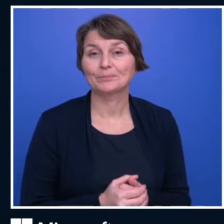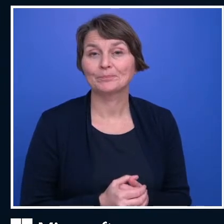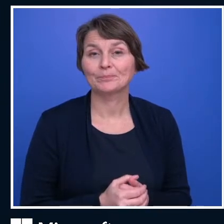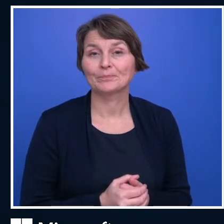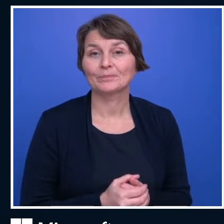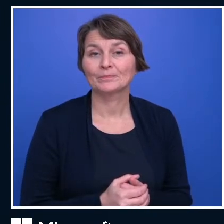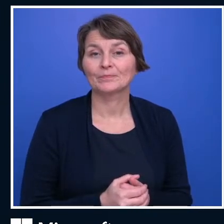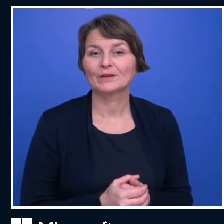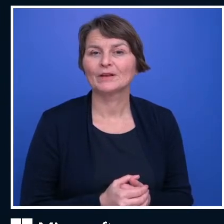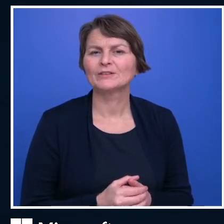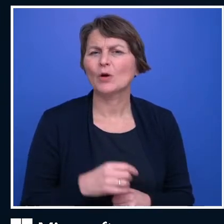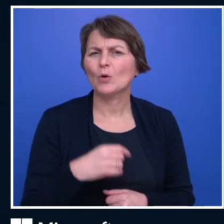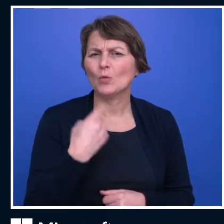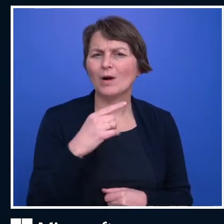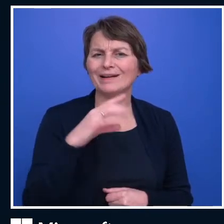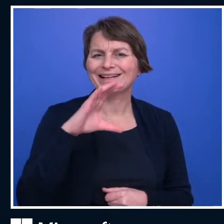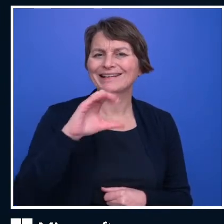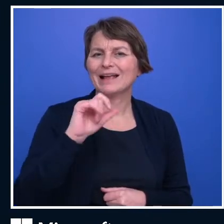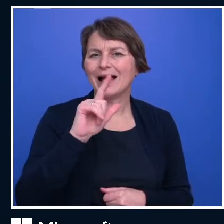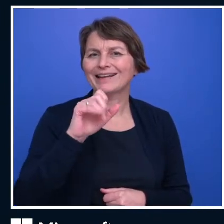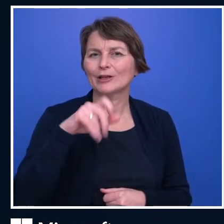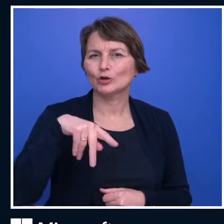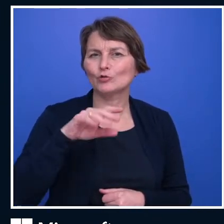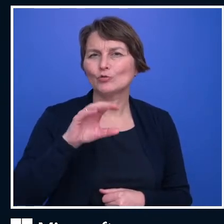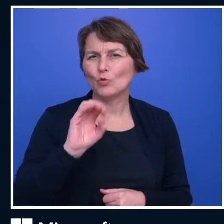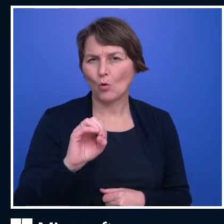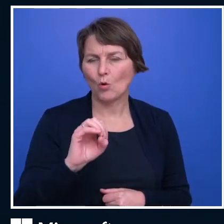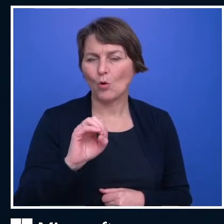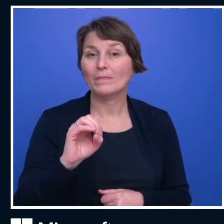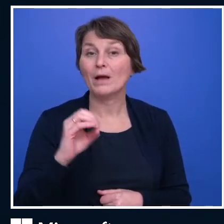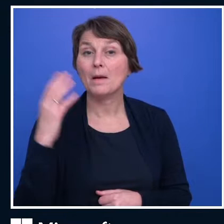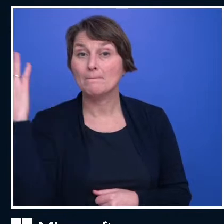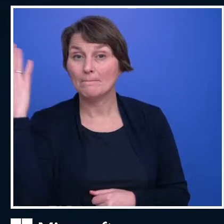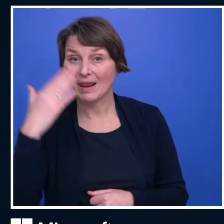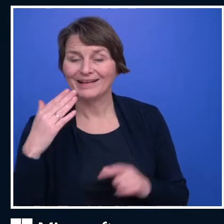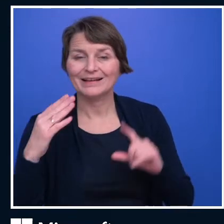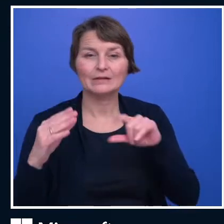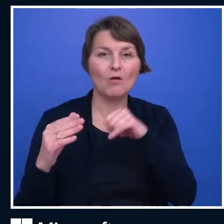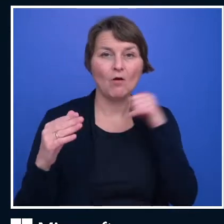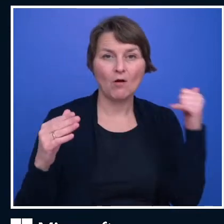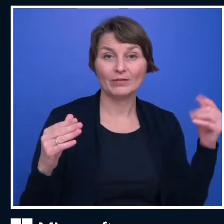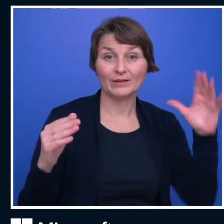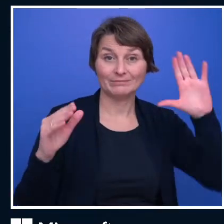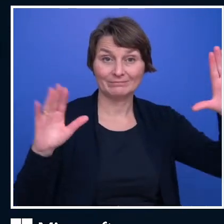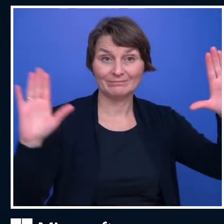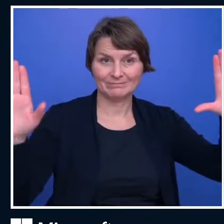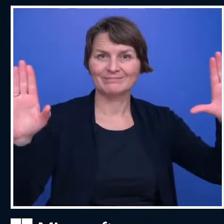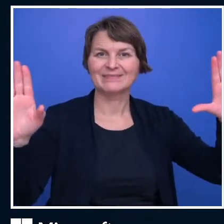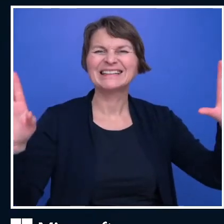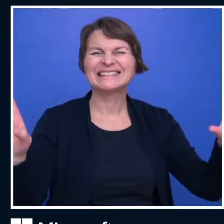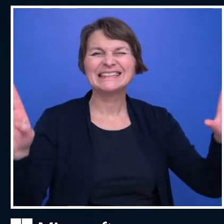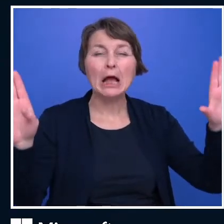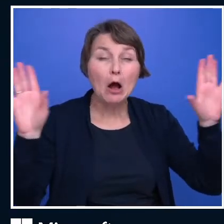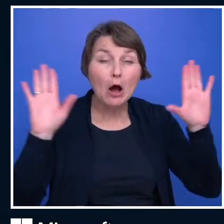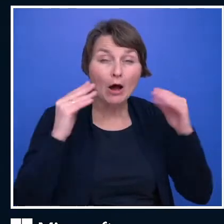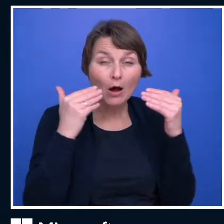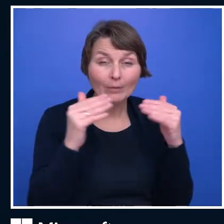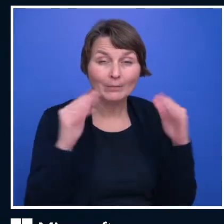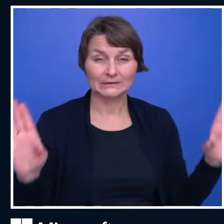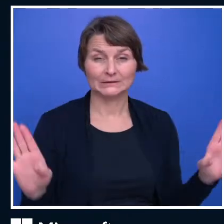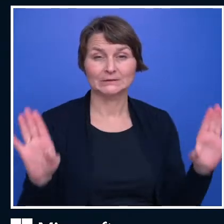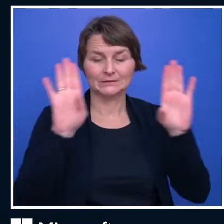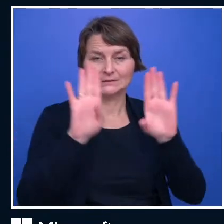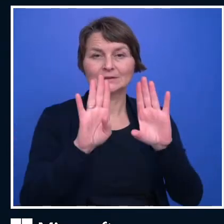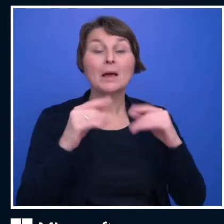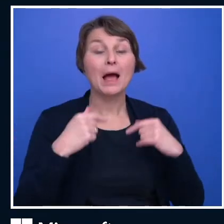and annas are practically identical. And although this was accidental on my part, I unintentionally left out over 50%